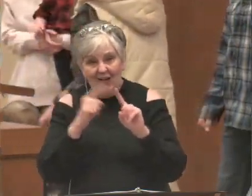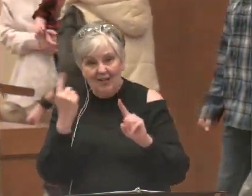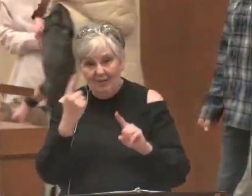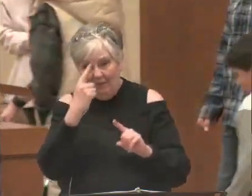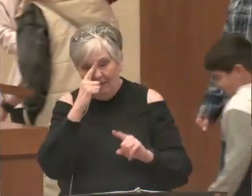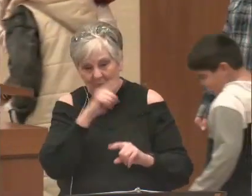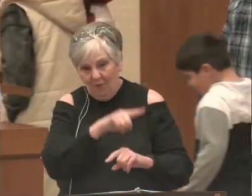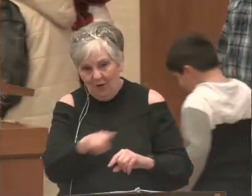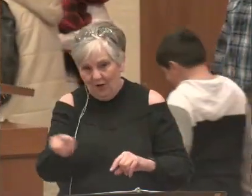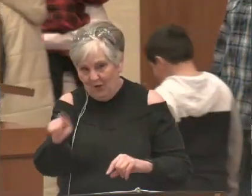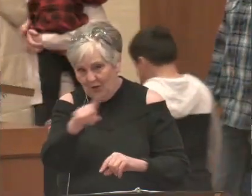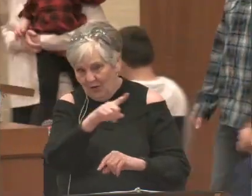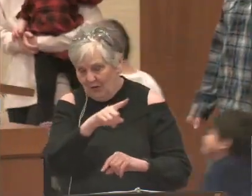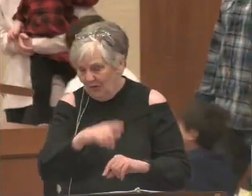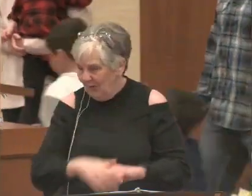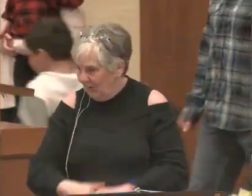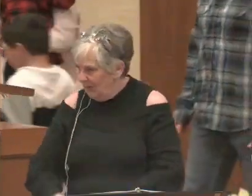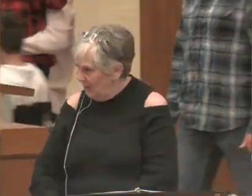for you.